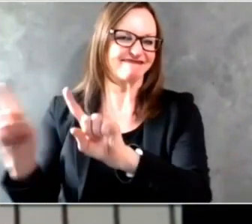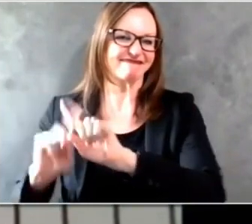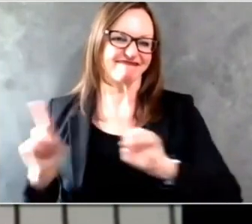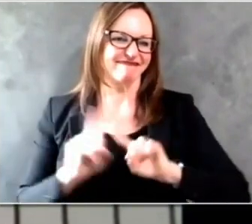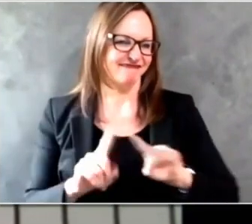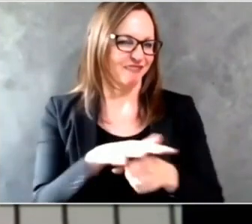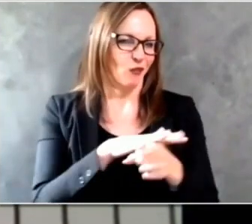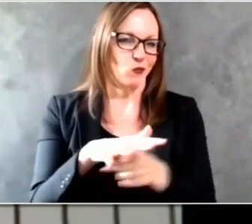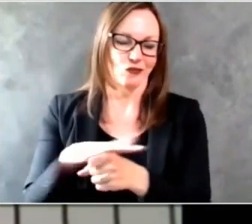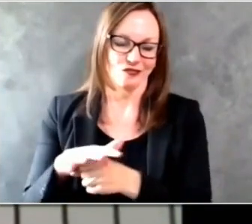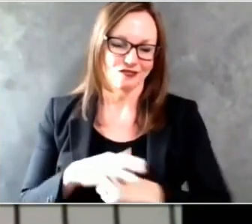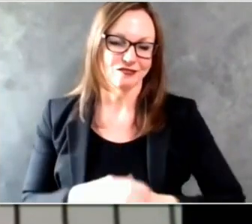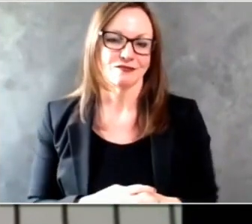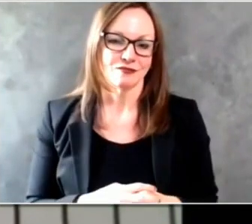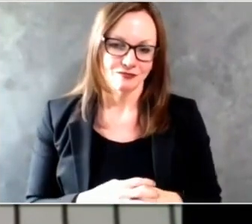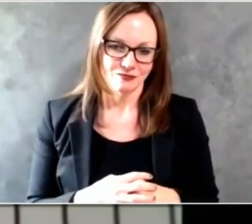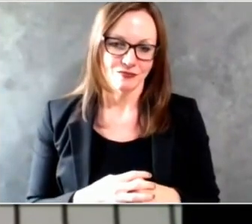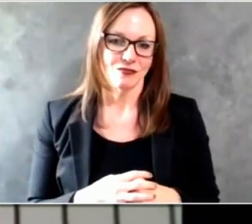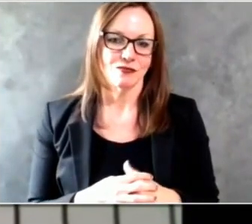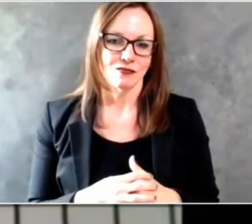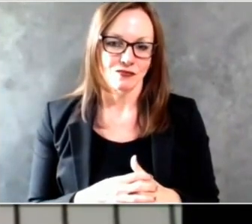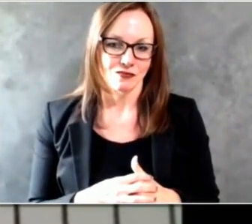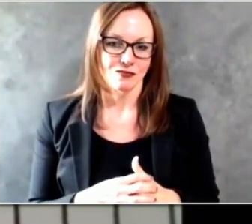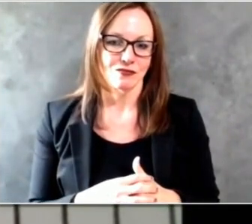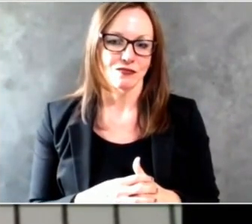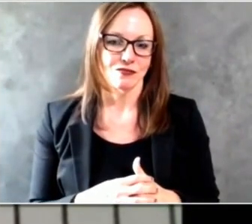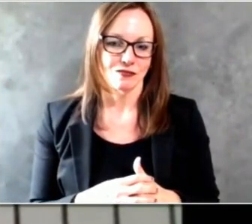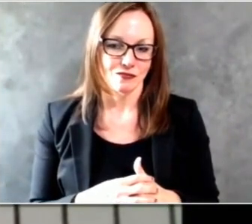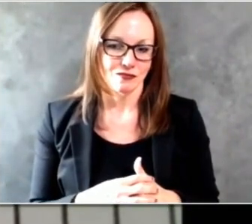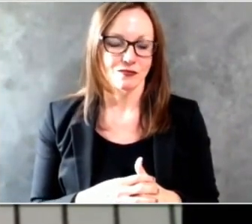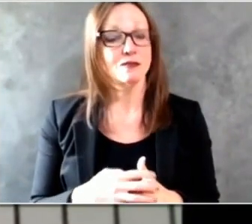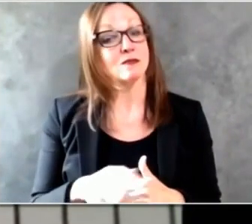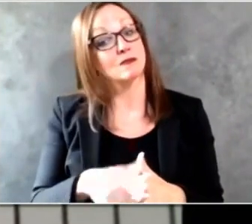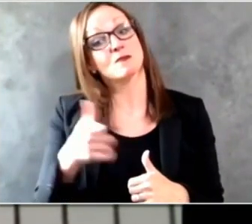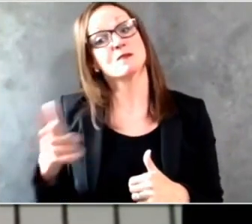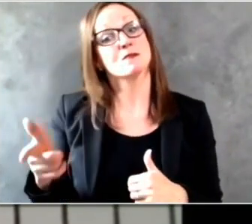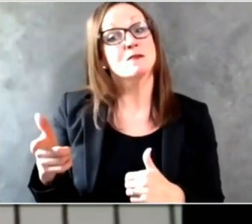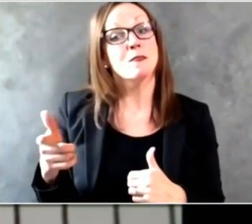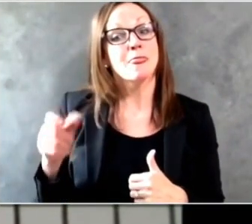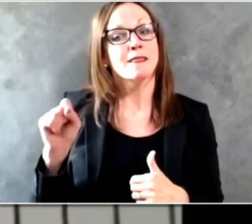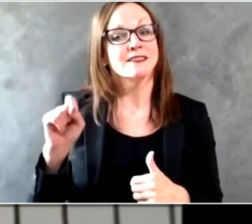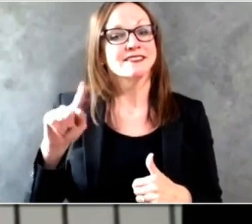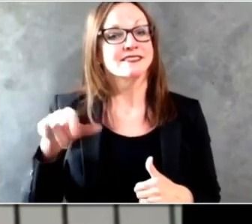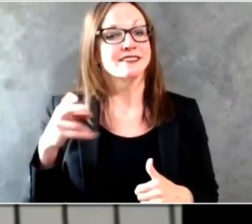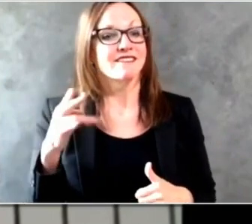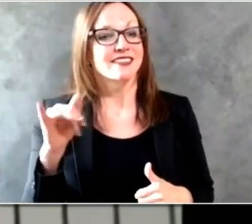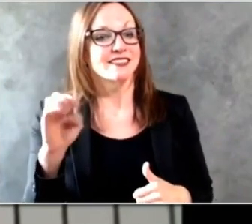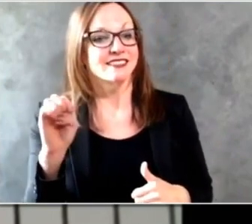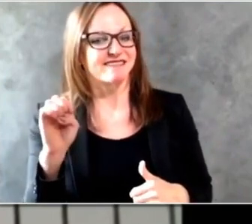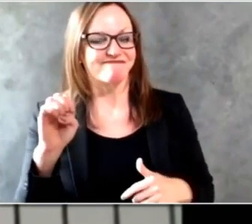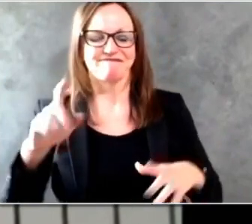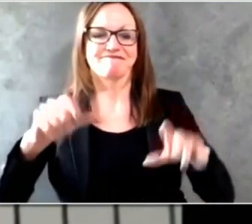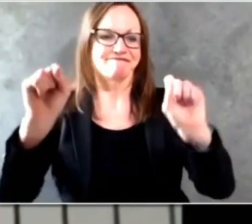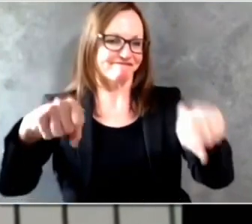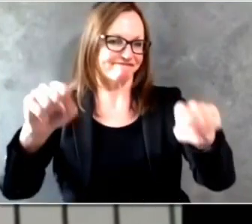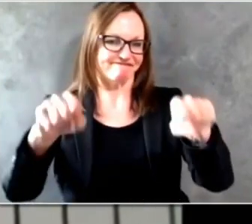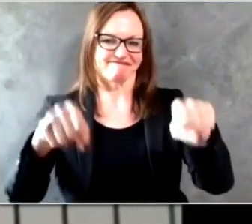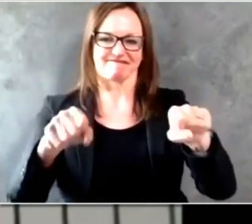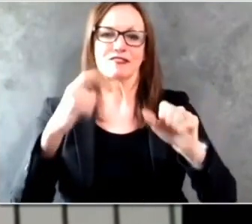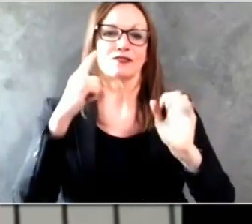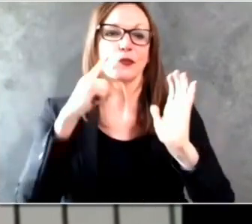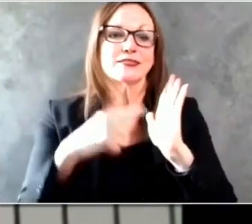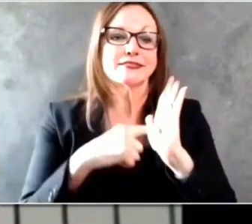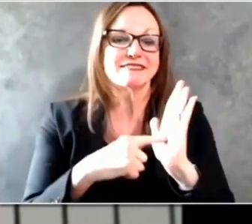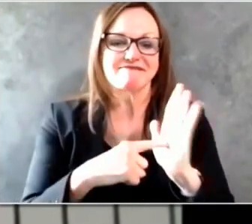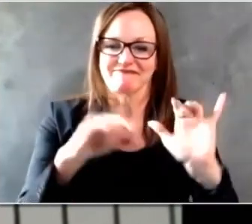where we are hearing about people who had attended gatherings, social gatherings, and I think that those are